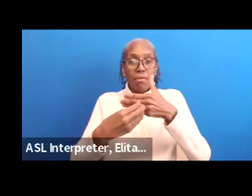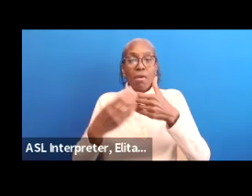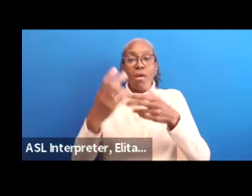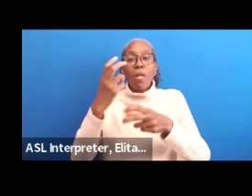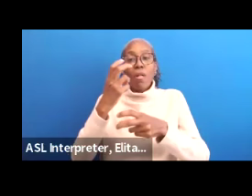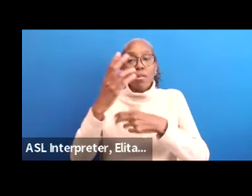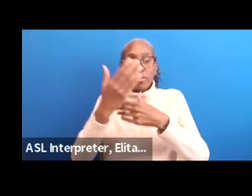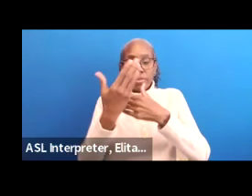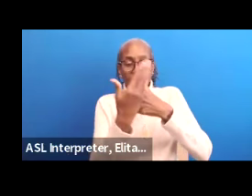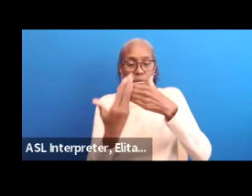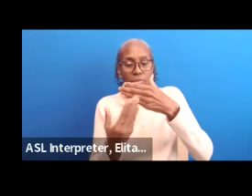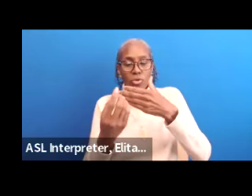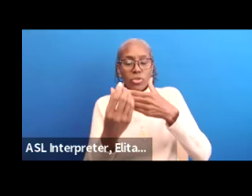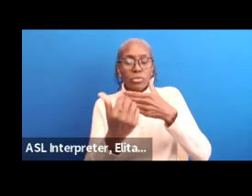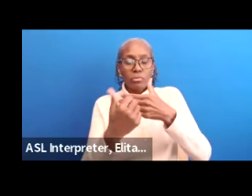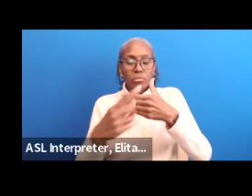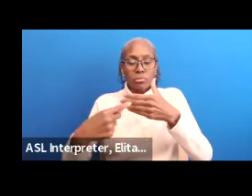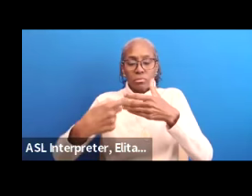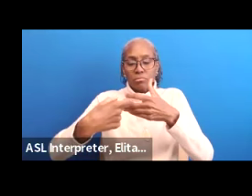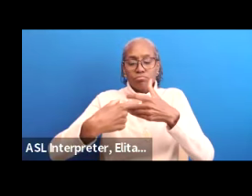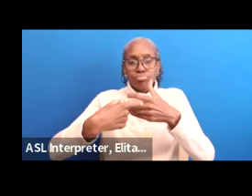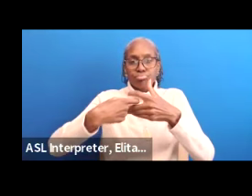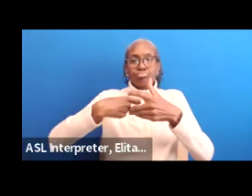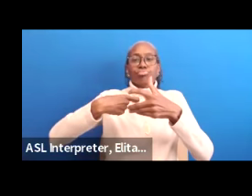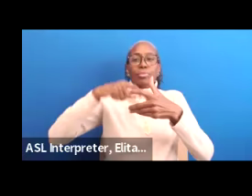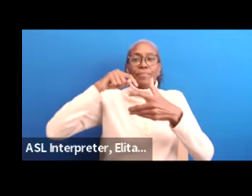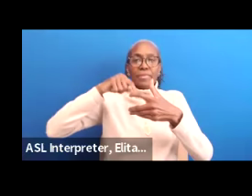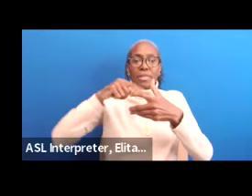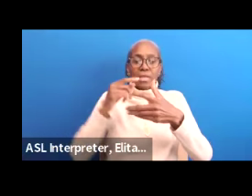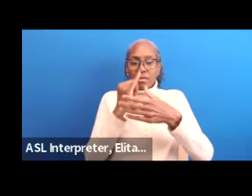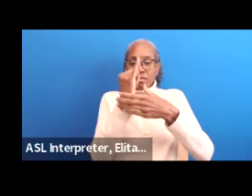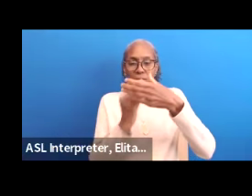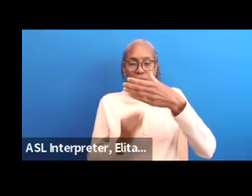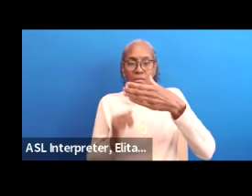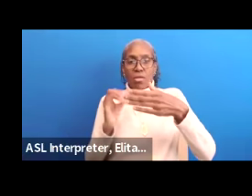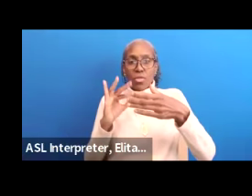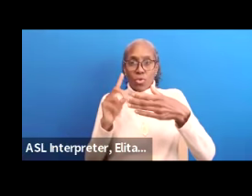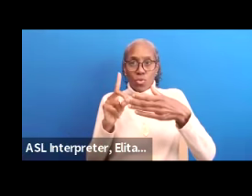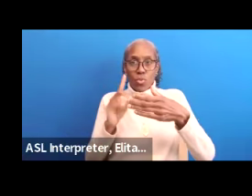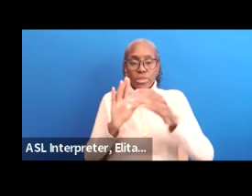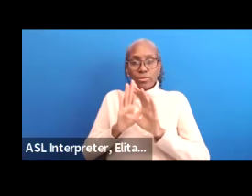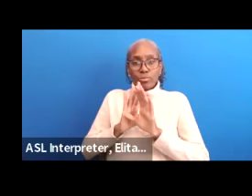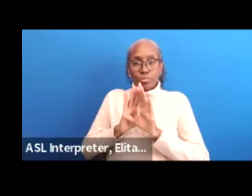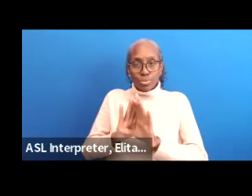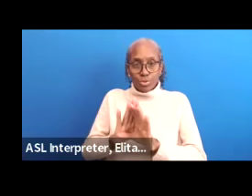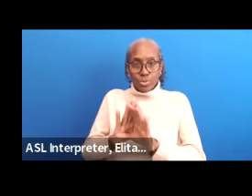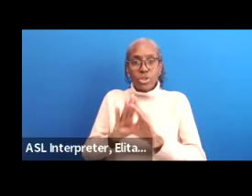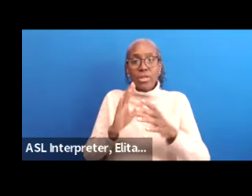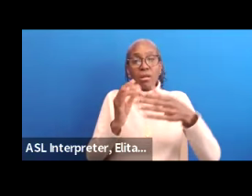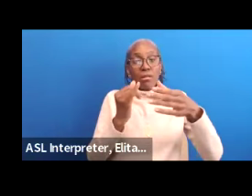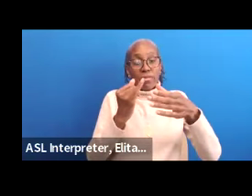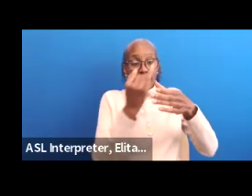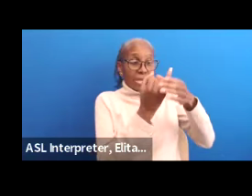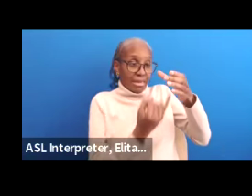are pushing back into the spinal canal and pushing on the spinal cord. So the spinal canal is